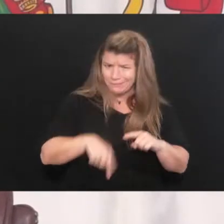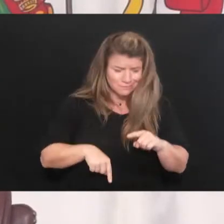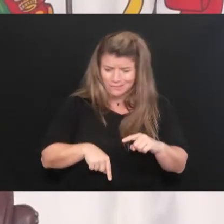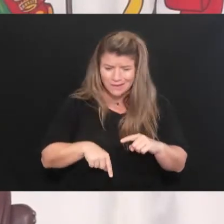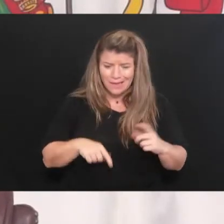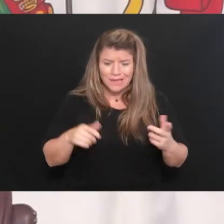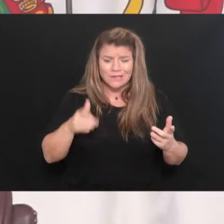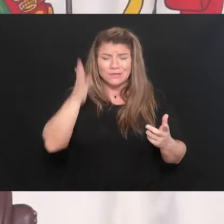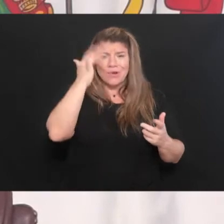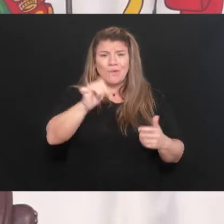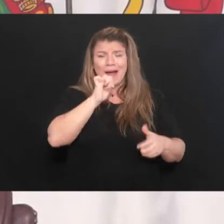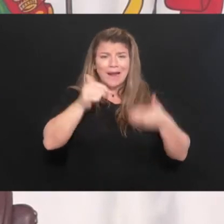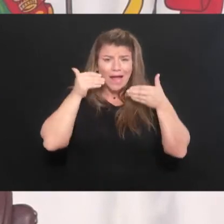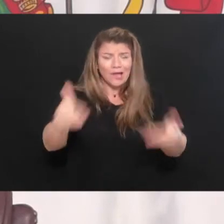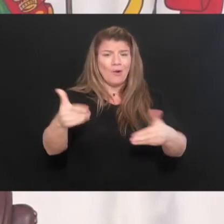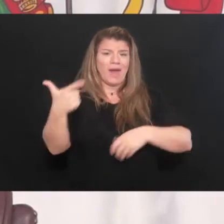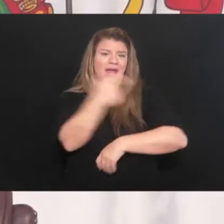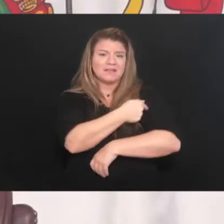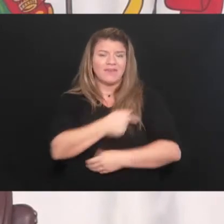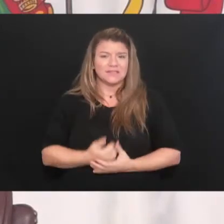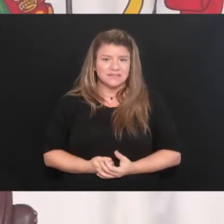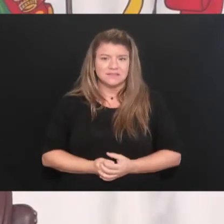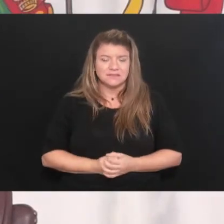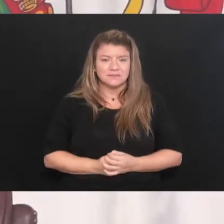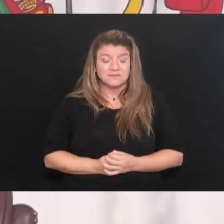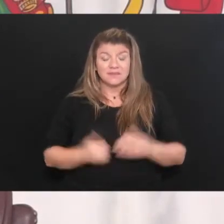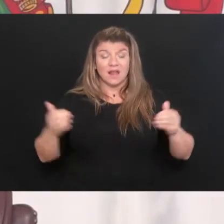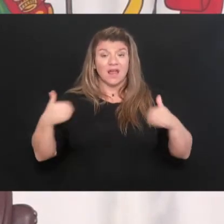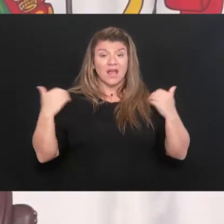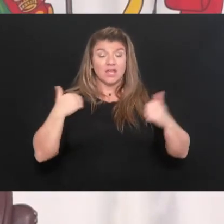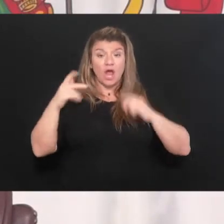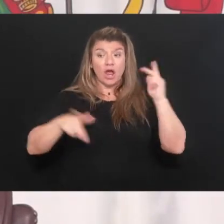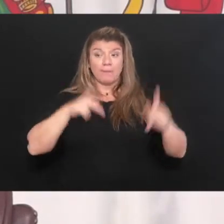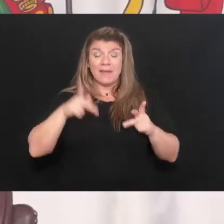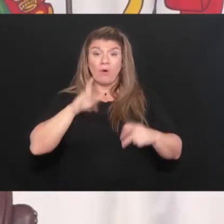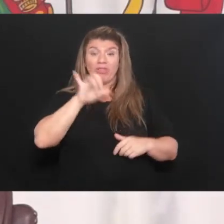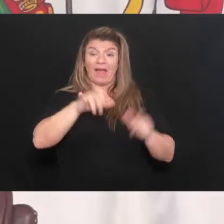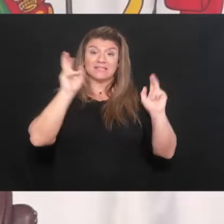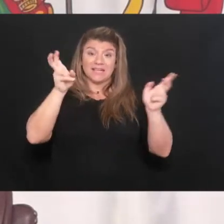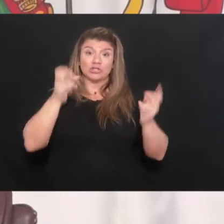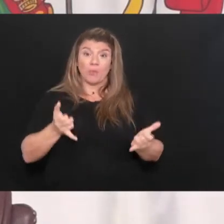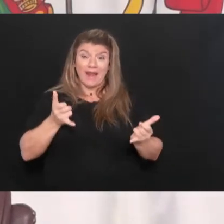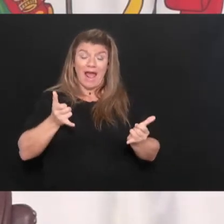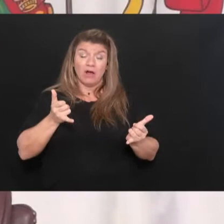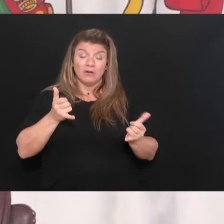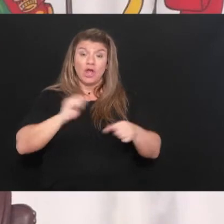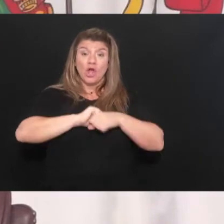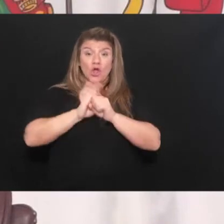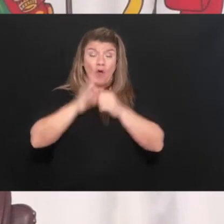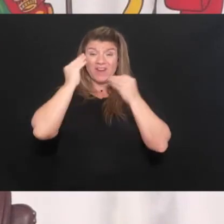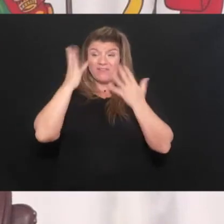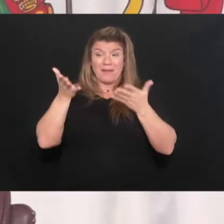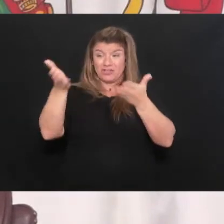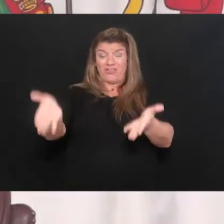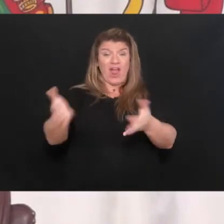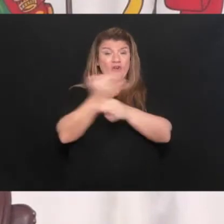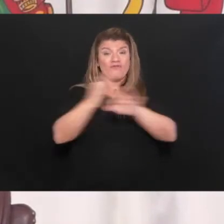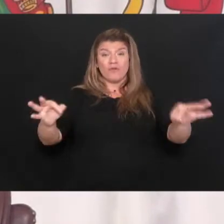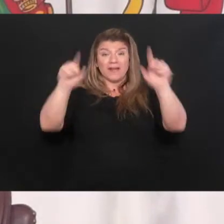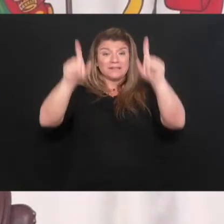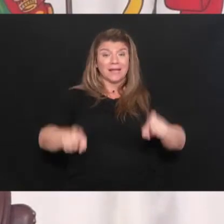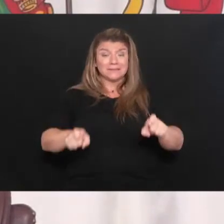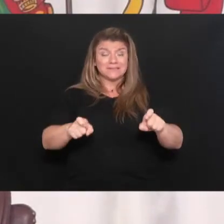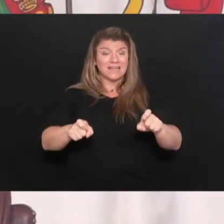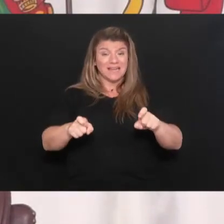Why not take the vaccine? Young people are the issue. The COVID information's up there. All the free testing